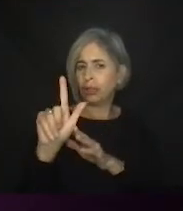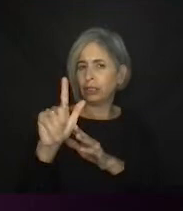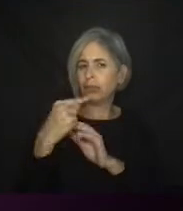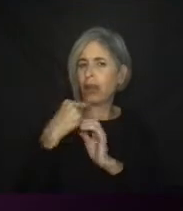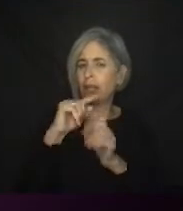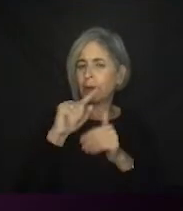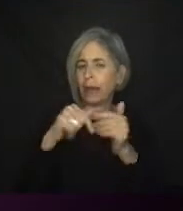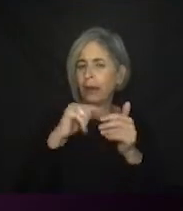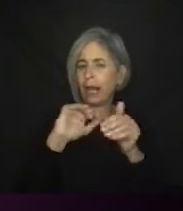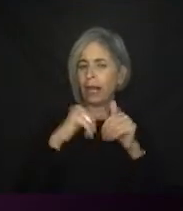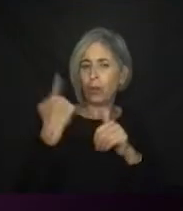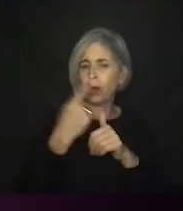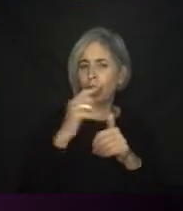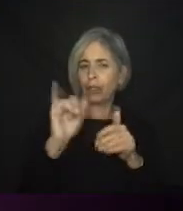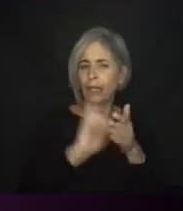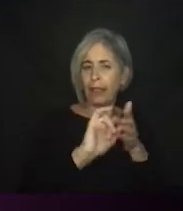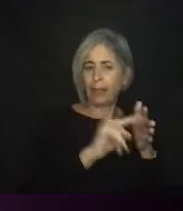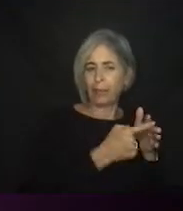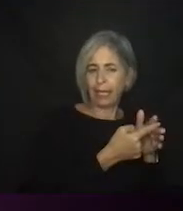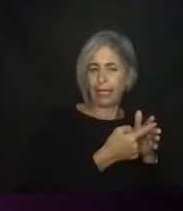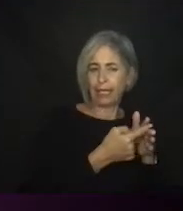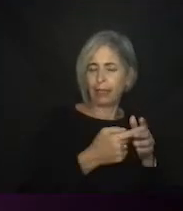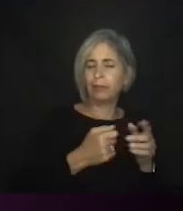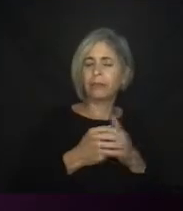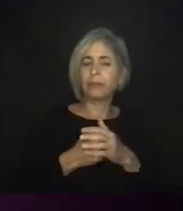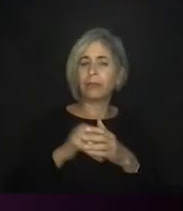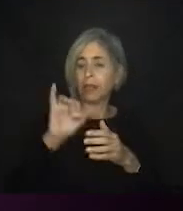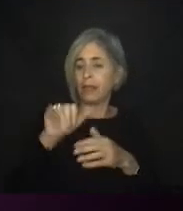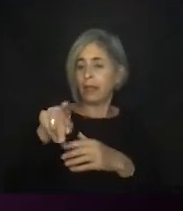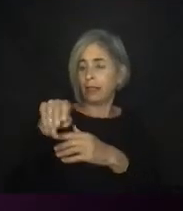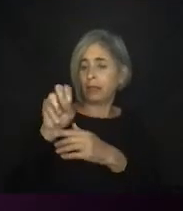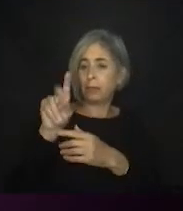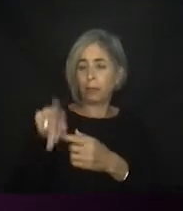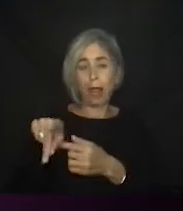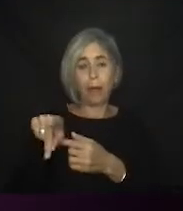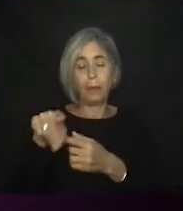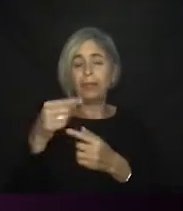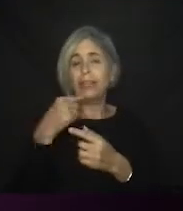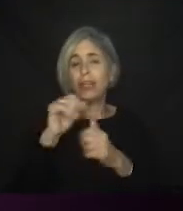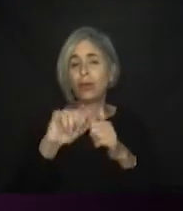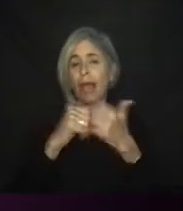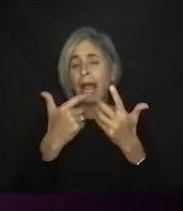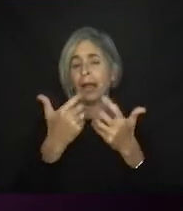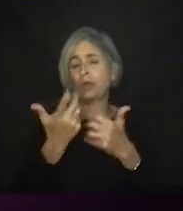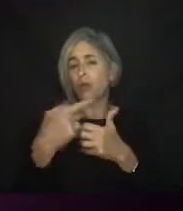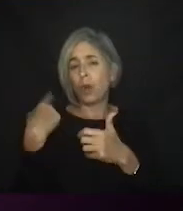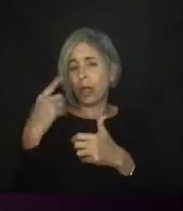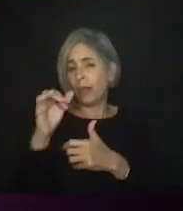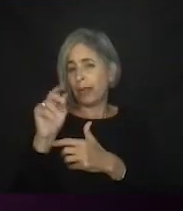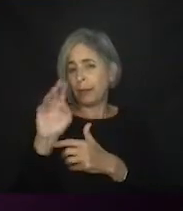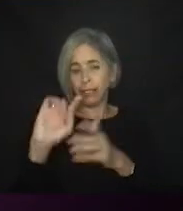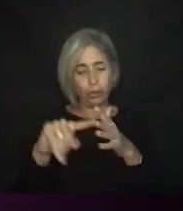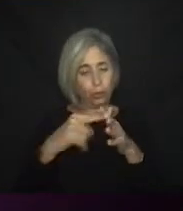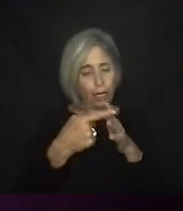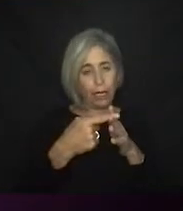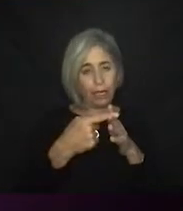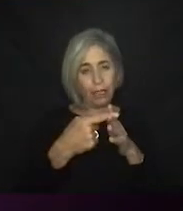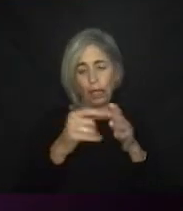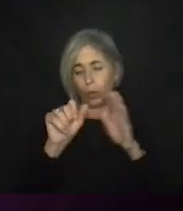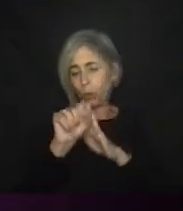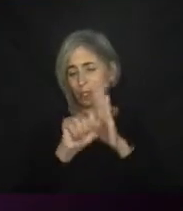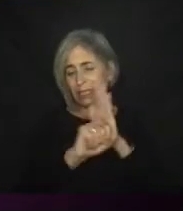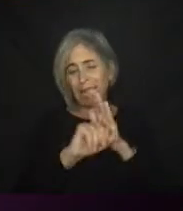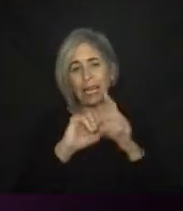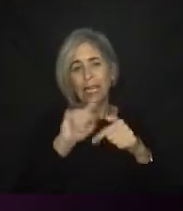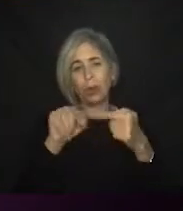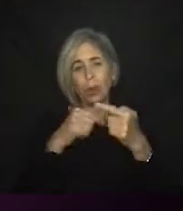look at the beginning. So with the initial prop, this is the prop that tells you how you want the animation to start, what state you want it to